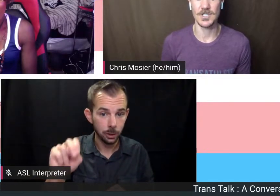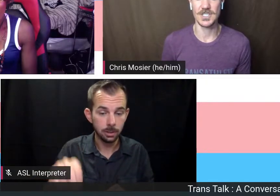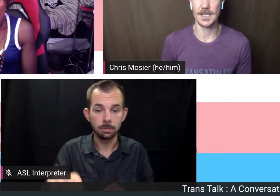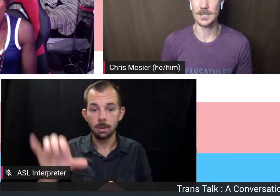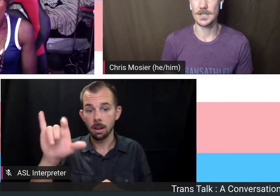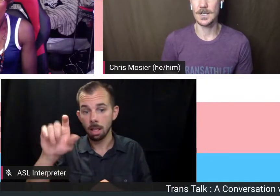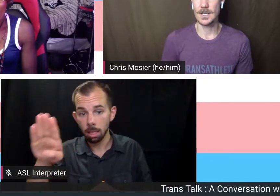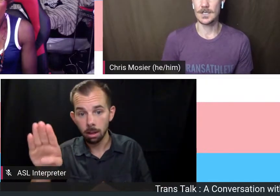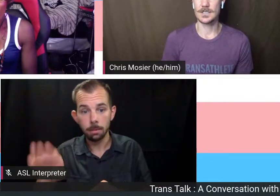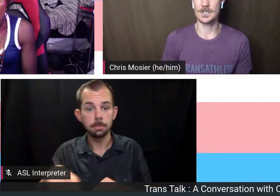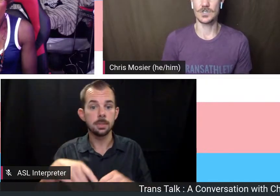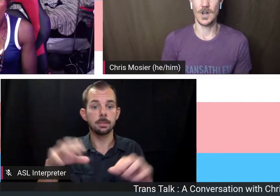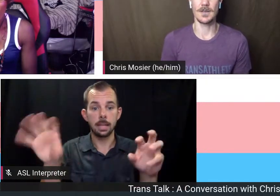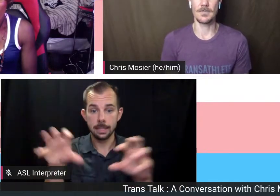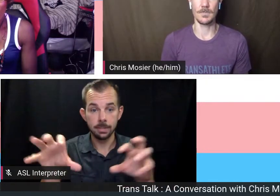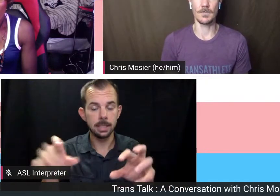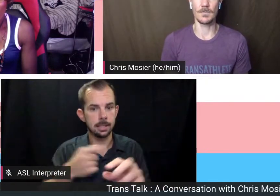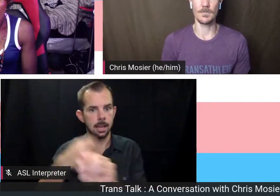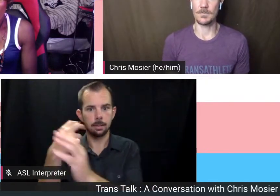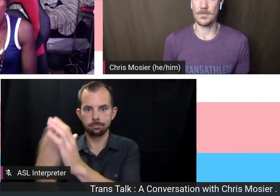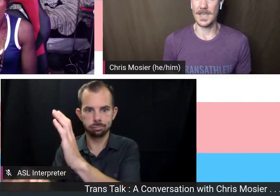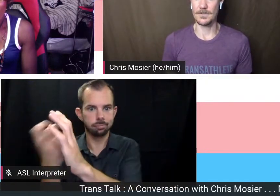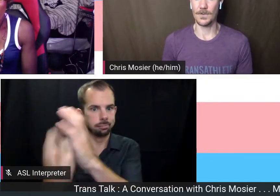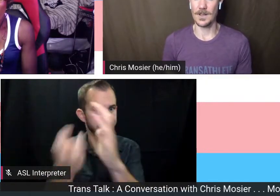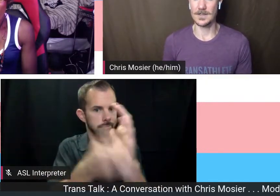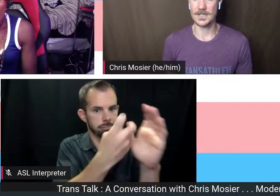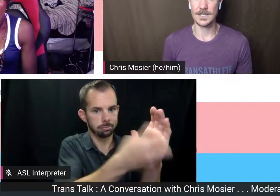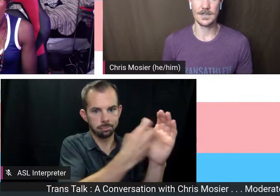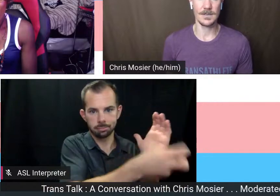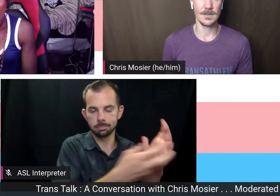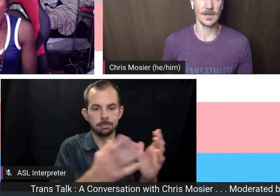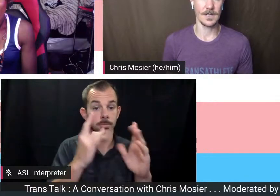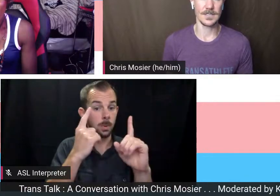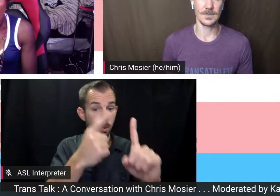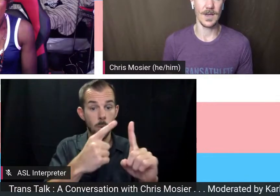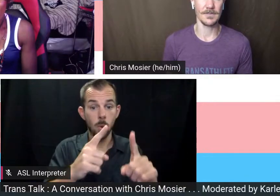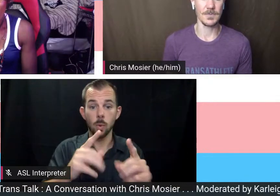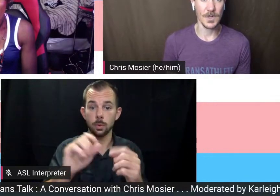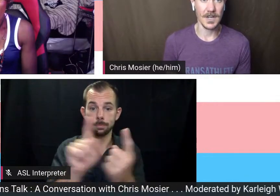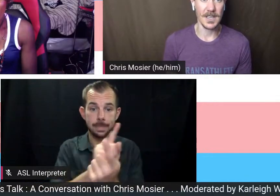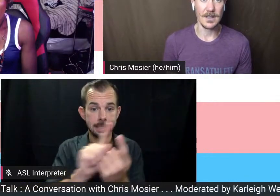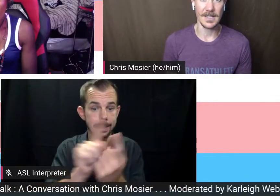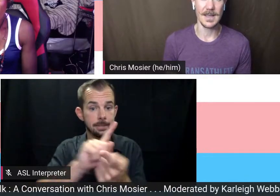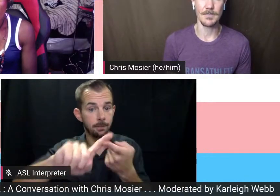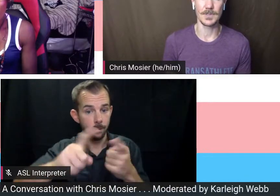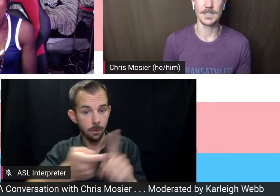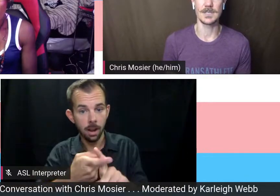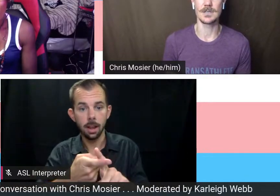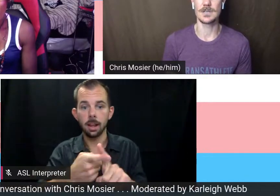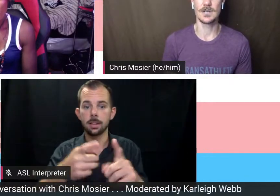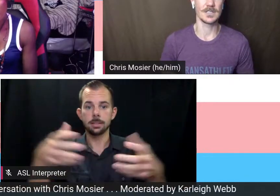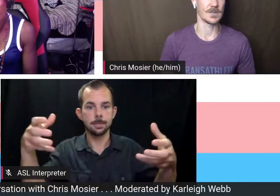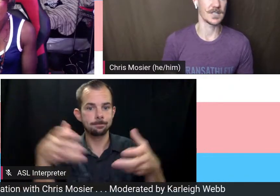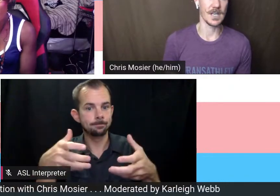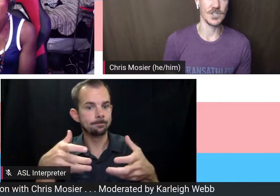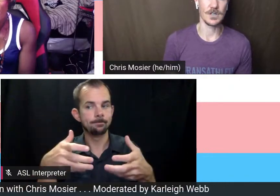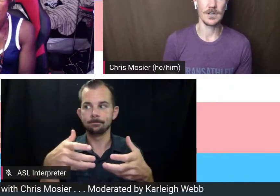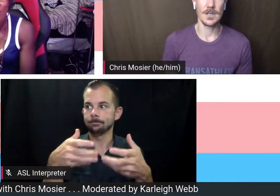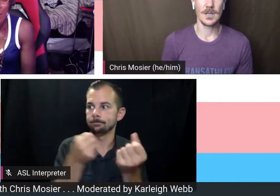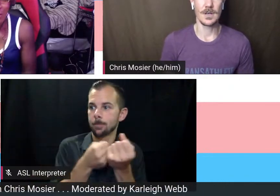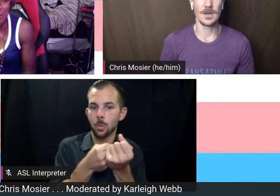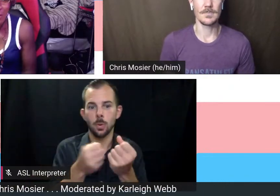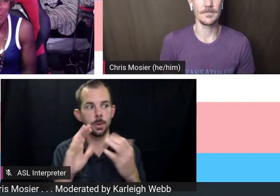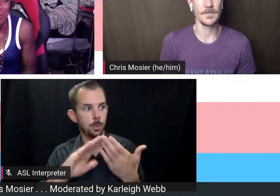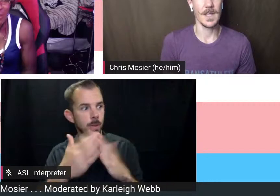organizations as much as I could to try to make friends, to have community, like that built-in